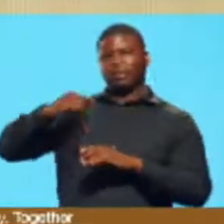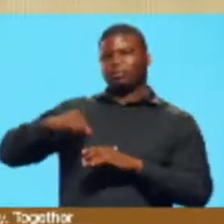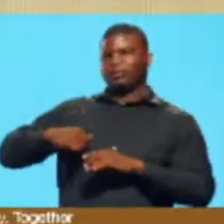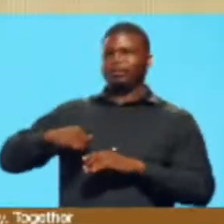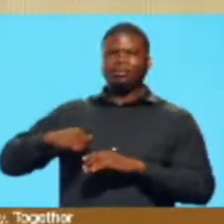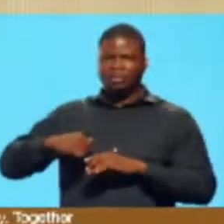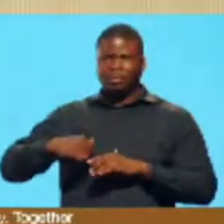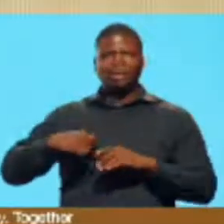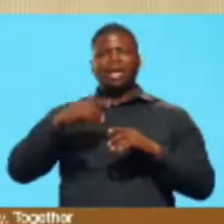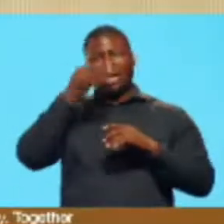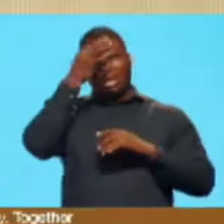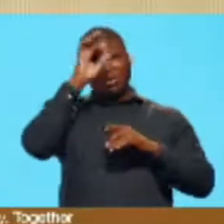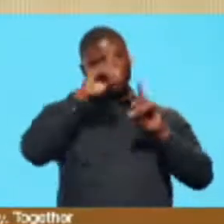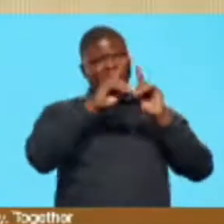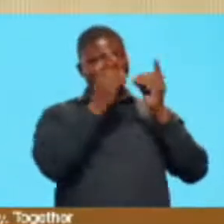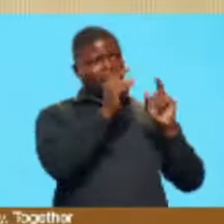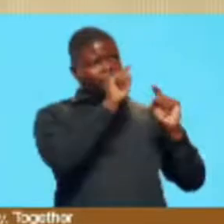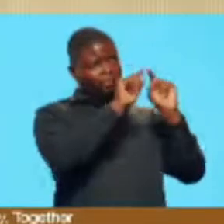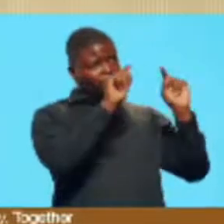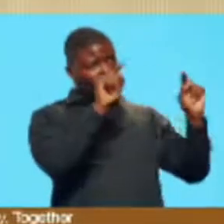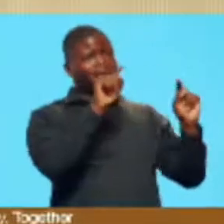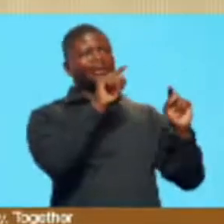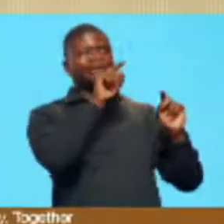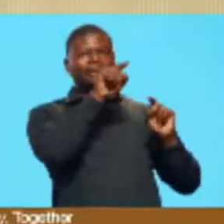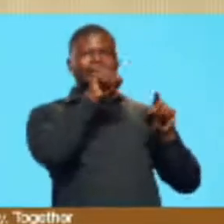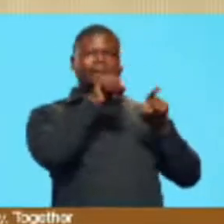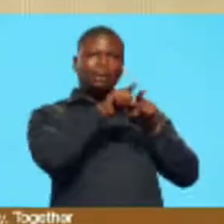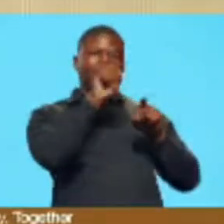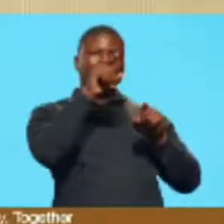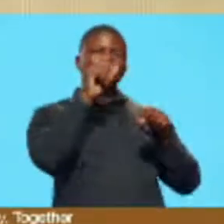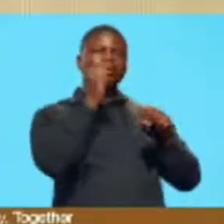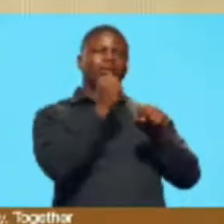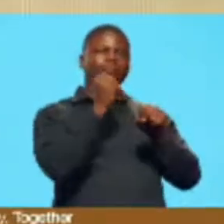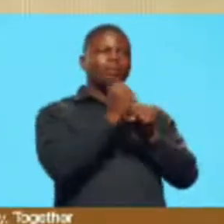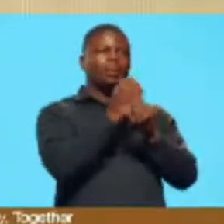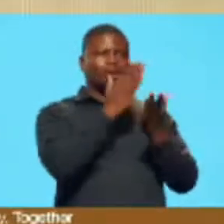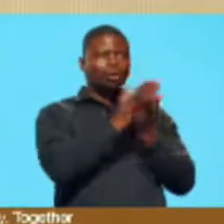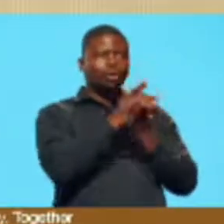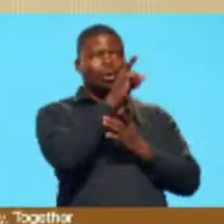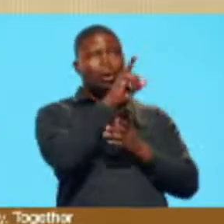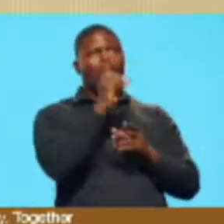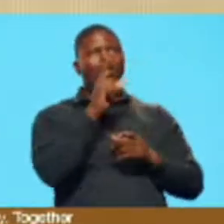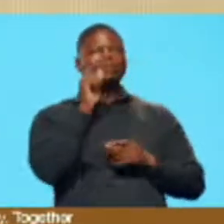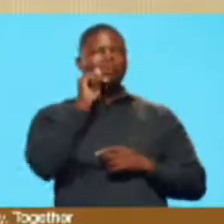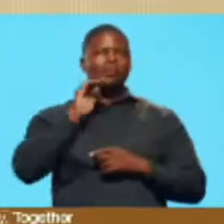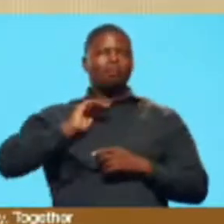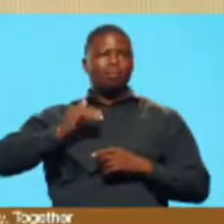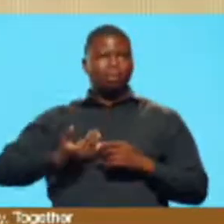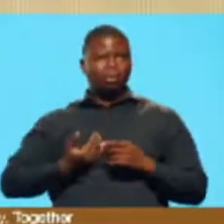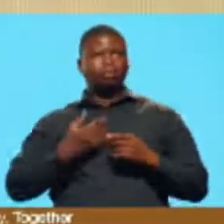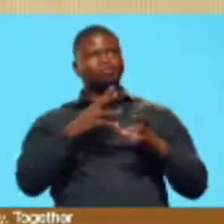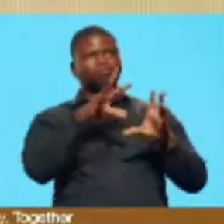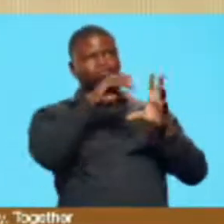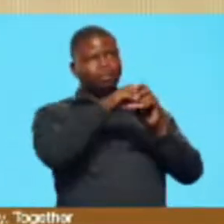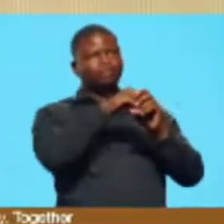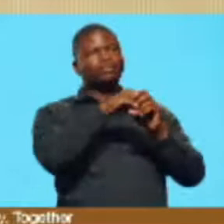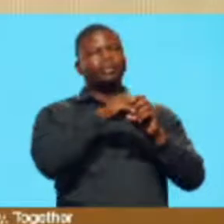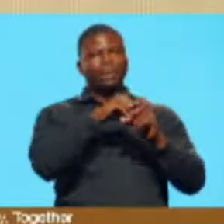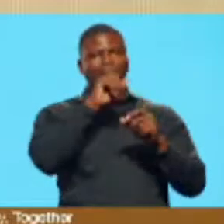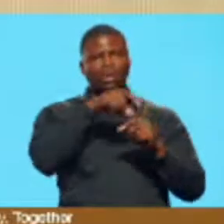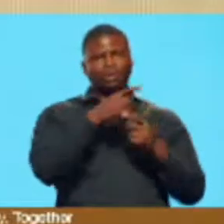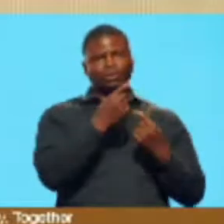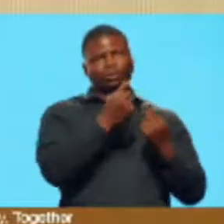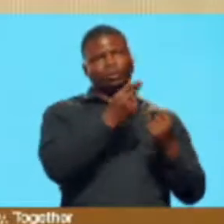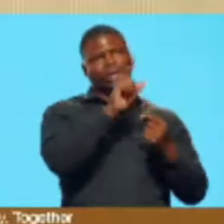government departments need to make sure that they incorporate the demographic dividends into their plans when we are doing